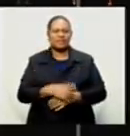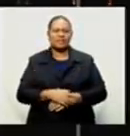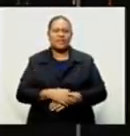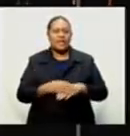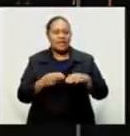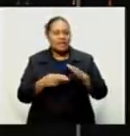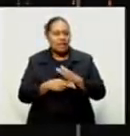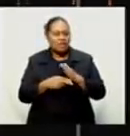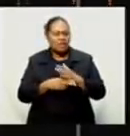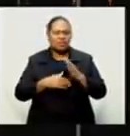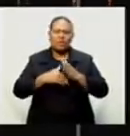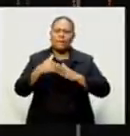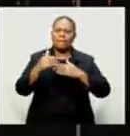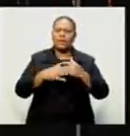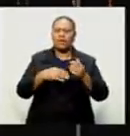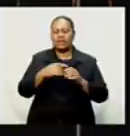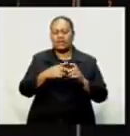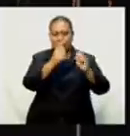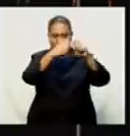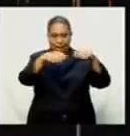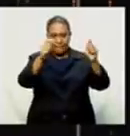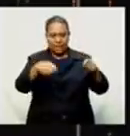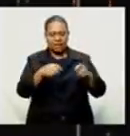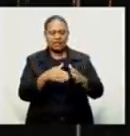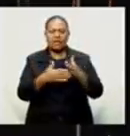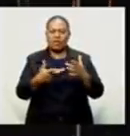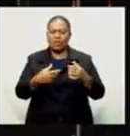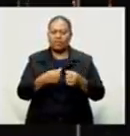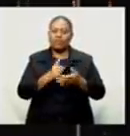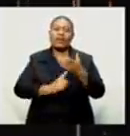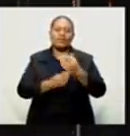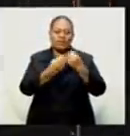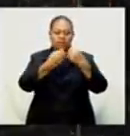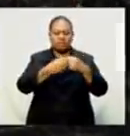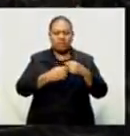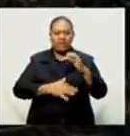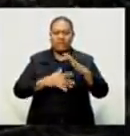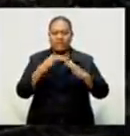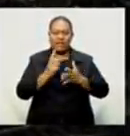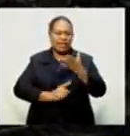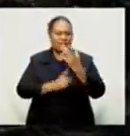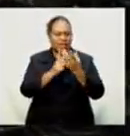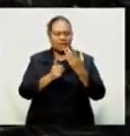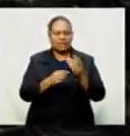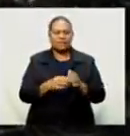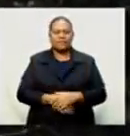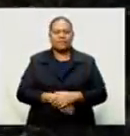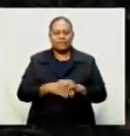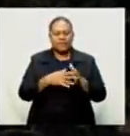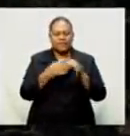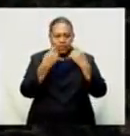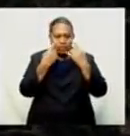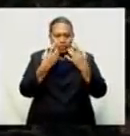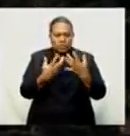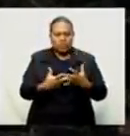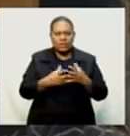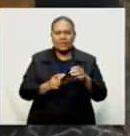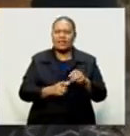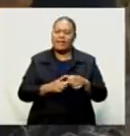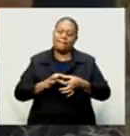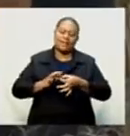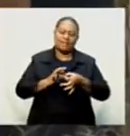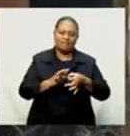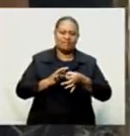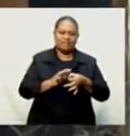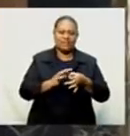Navua, which was built 5 decades ago, has been razed to the ground. Many residents say they had a lot of attachment to this place of worship,